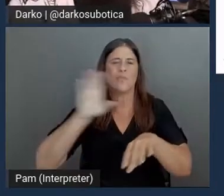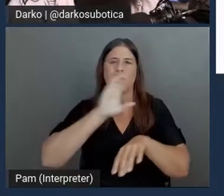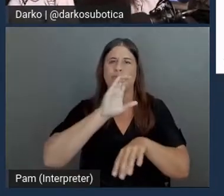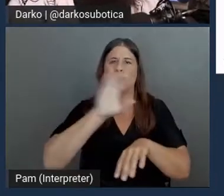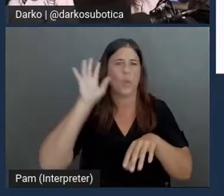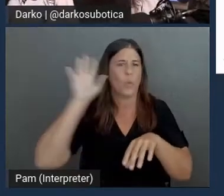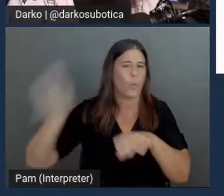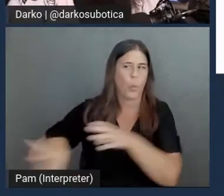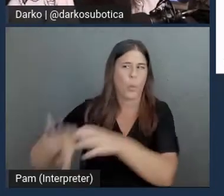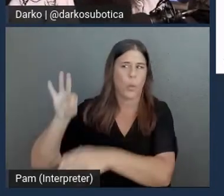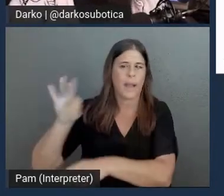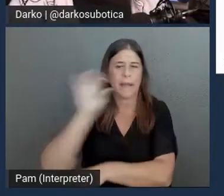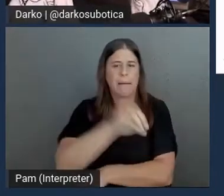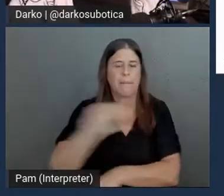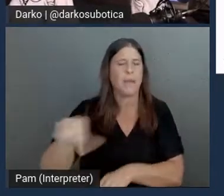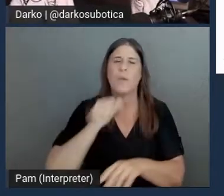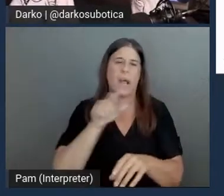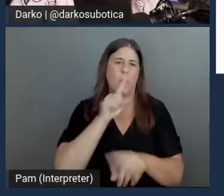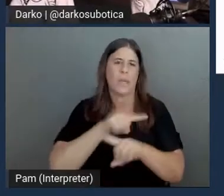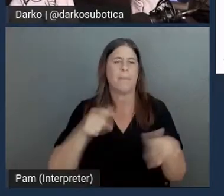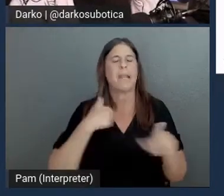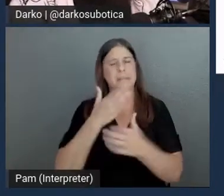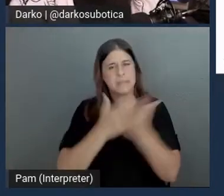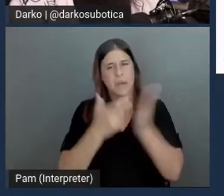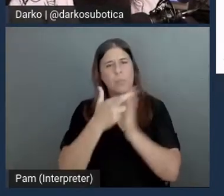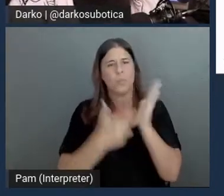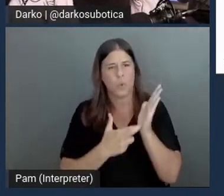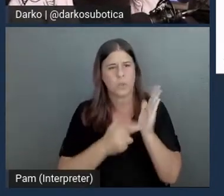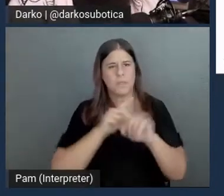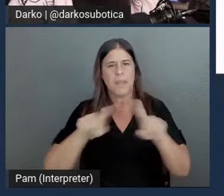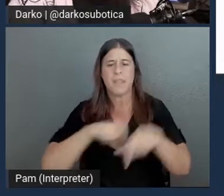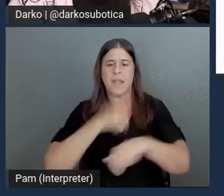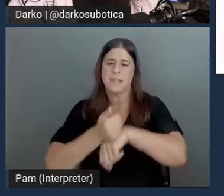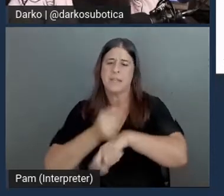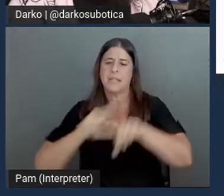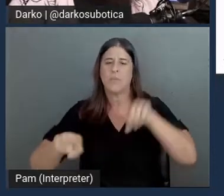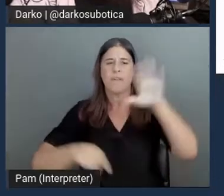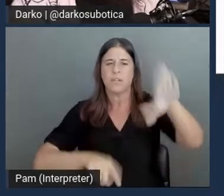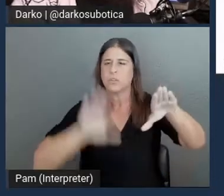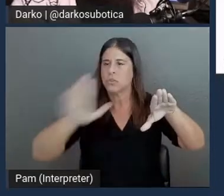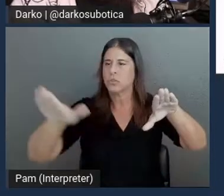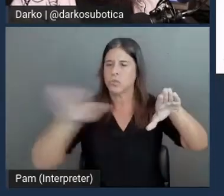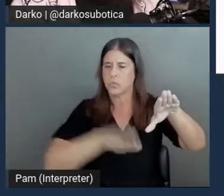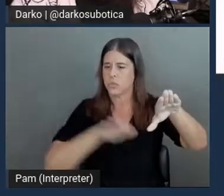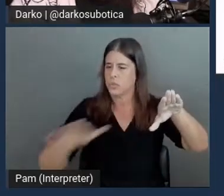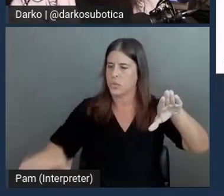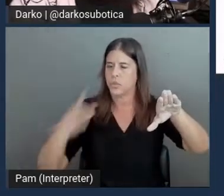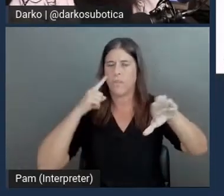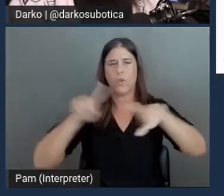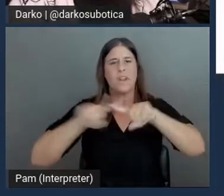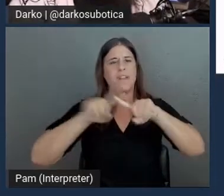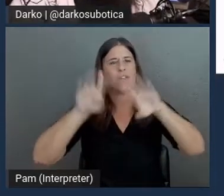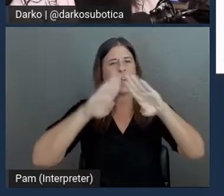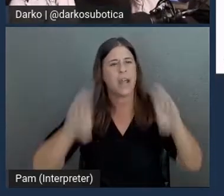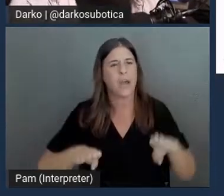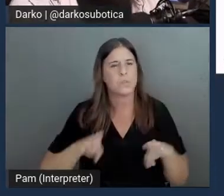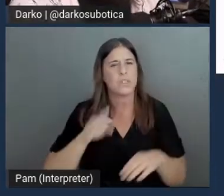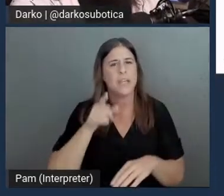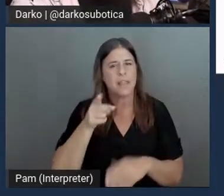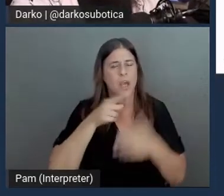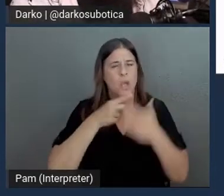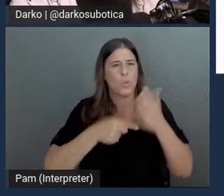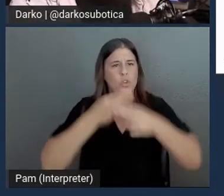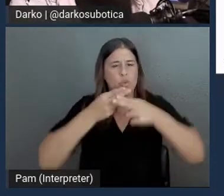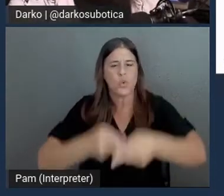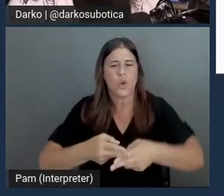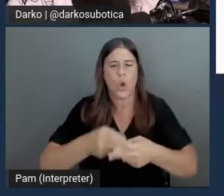some rules, I guess. But it creates these different layouts of houses, and this is what you call